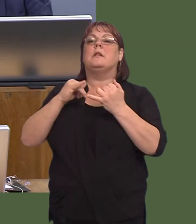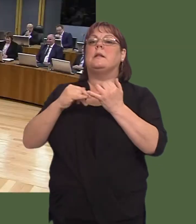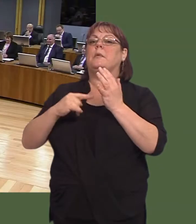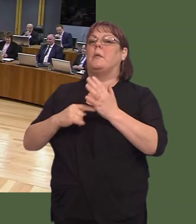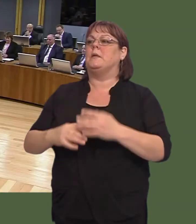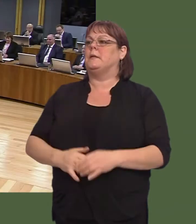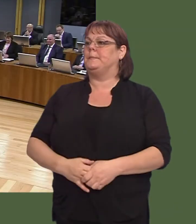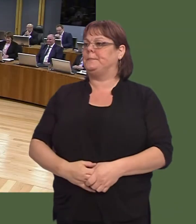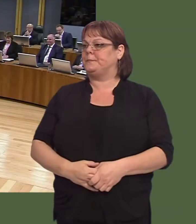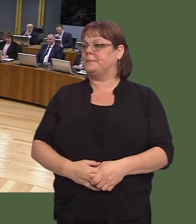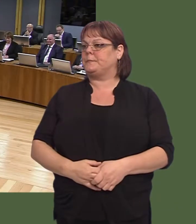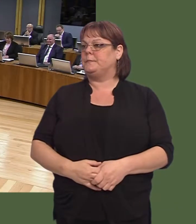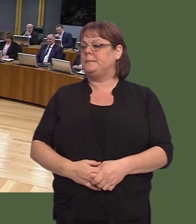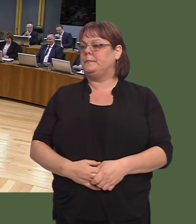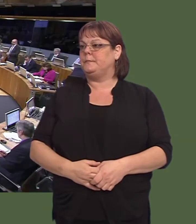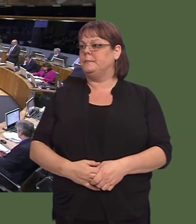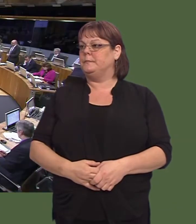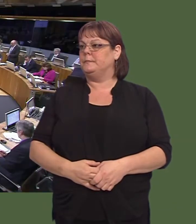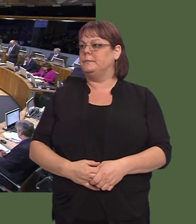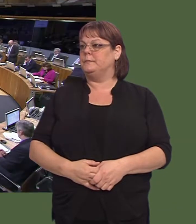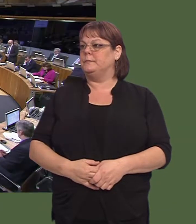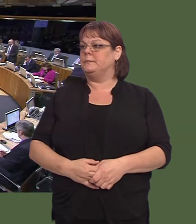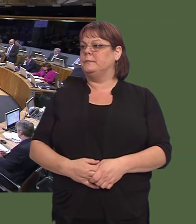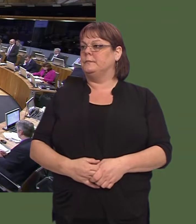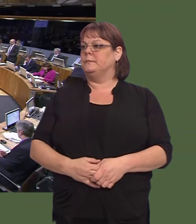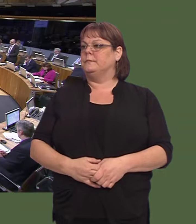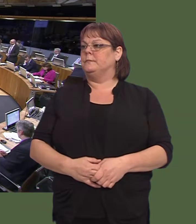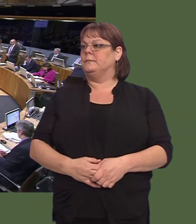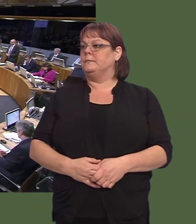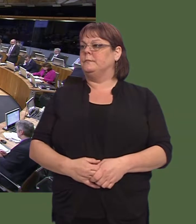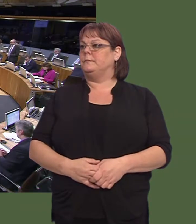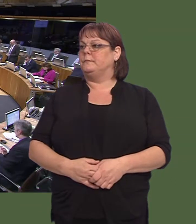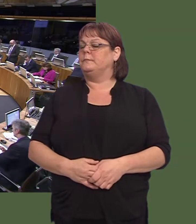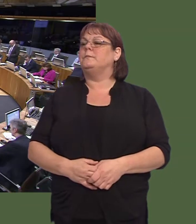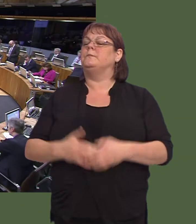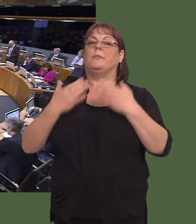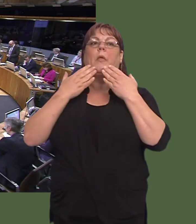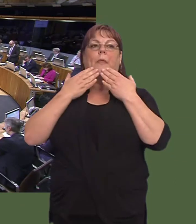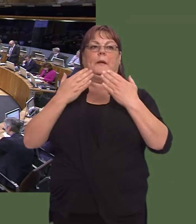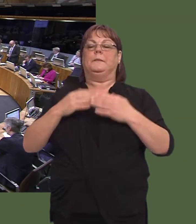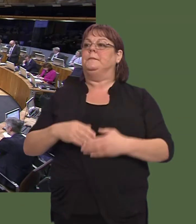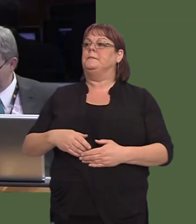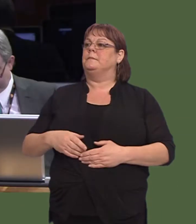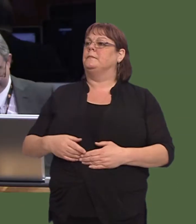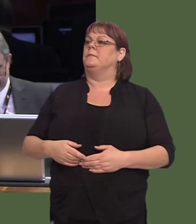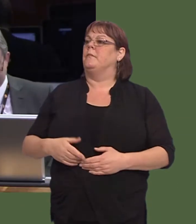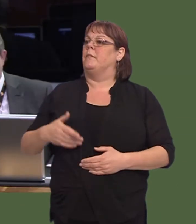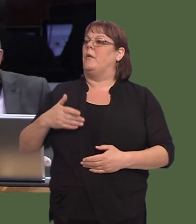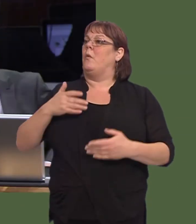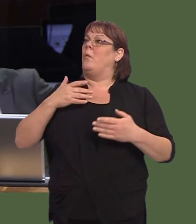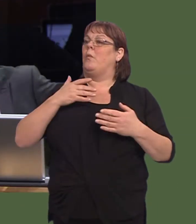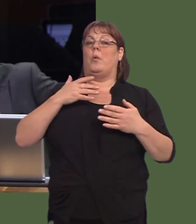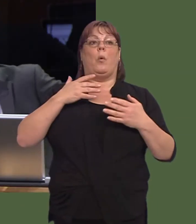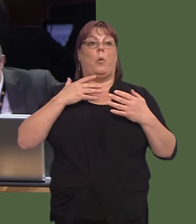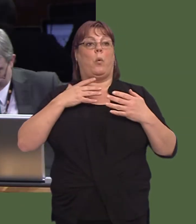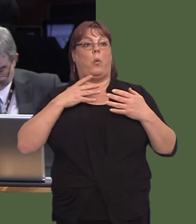Thomas. Diolch, Llywydd. Thank you, Llywydd. And as we seek the most transparent